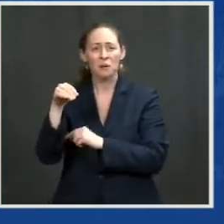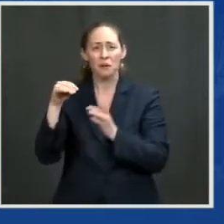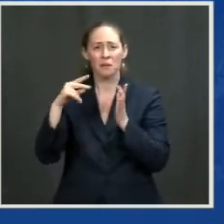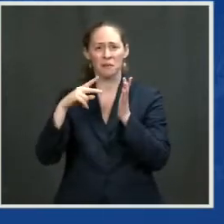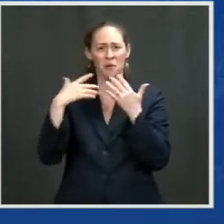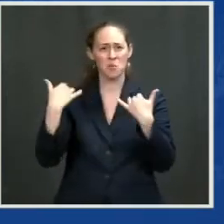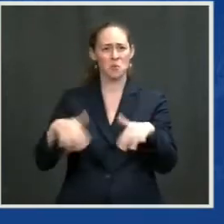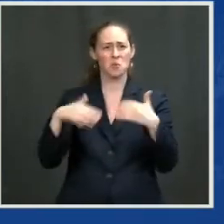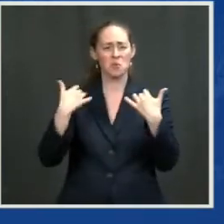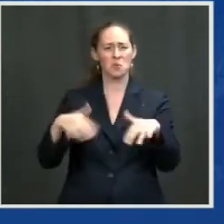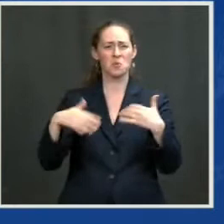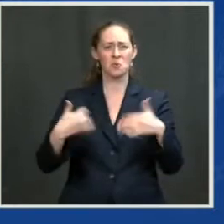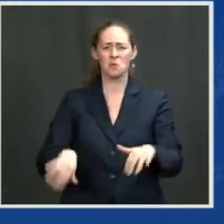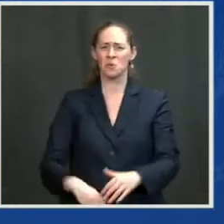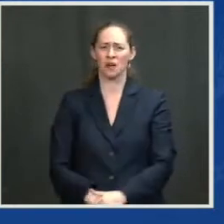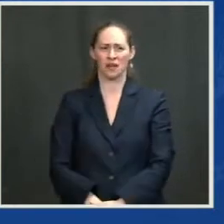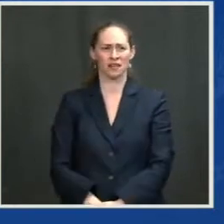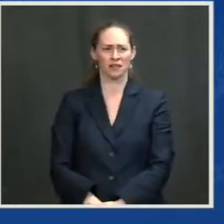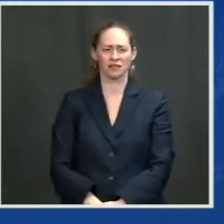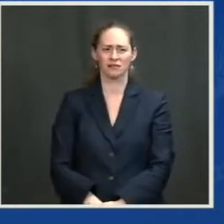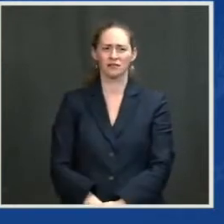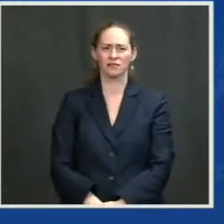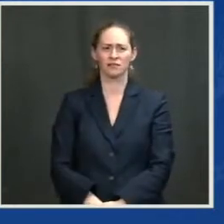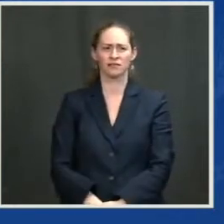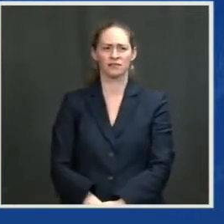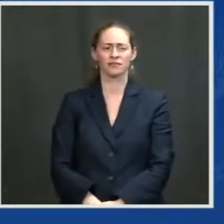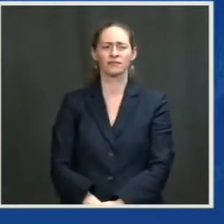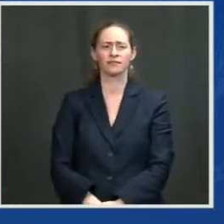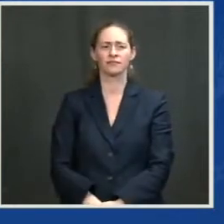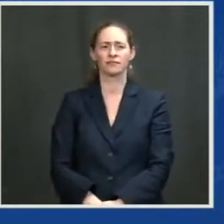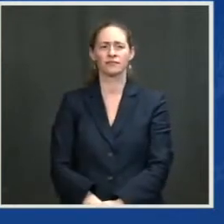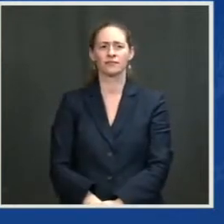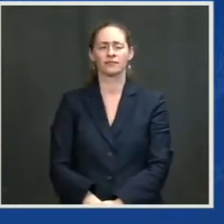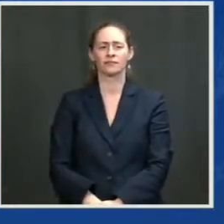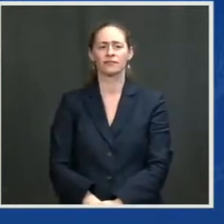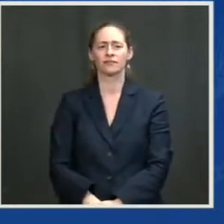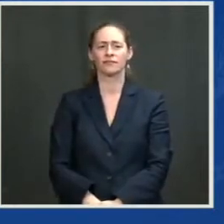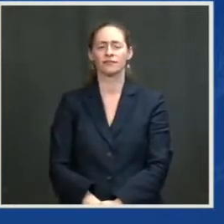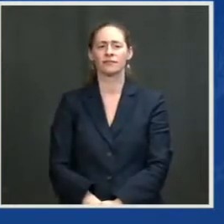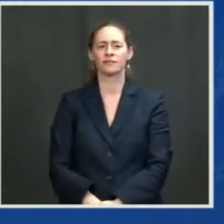largest companies don't pay zero, and reducing the